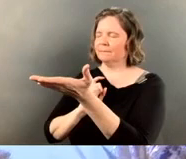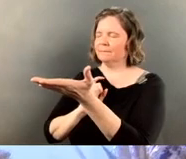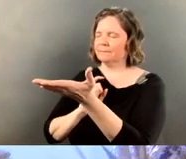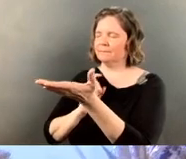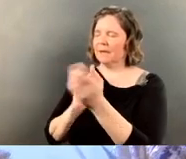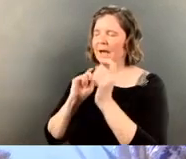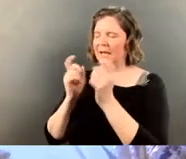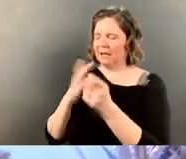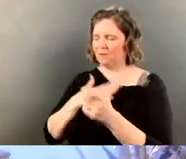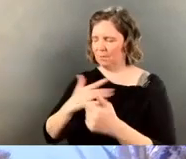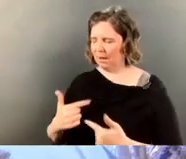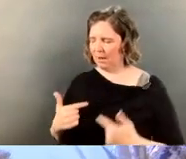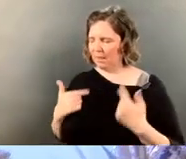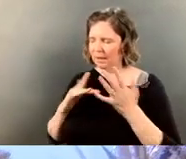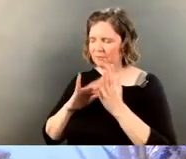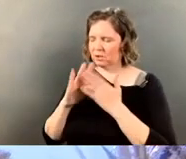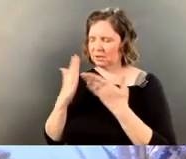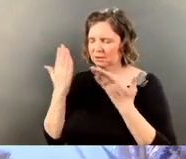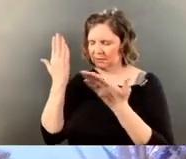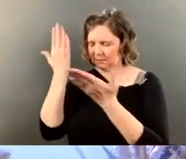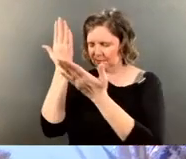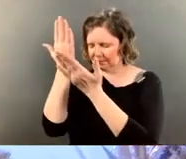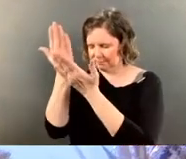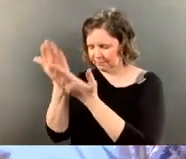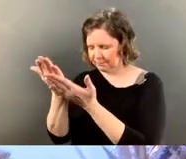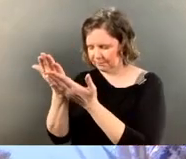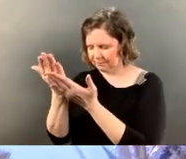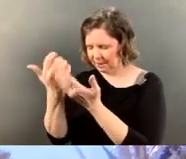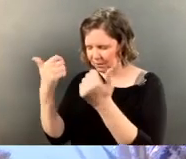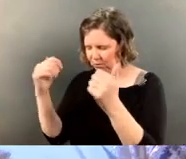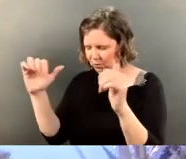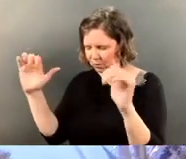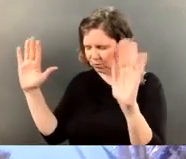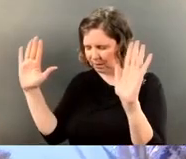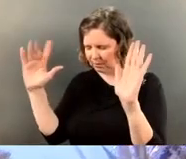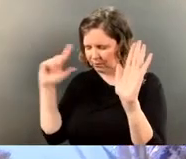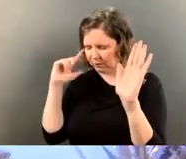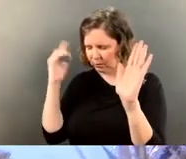I give you my life, Jesus. I surrender to you.